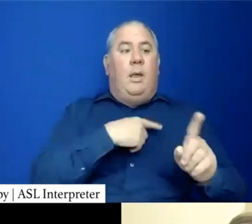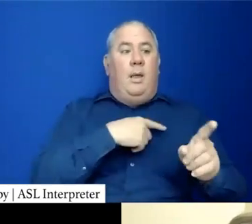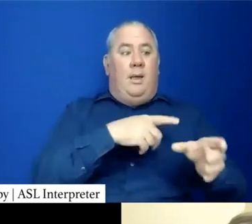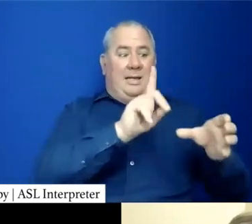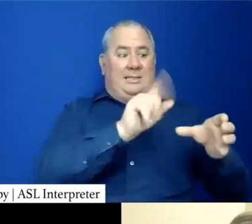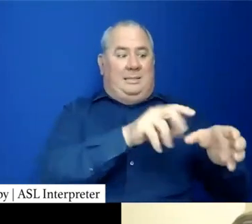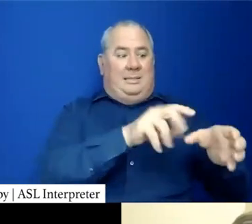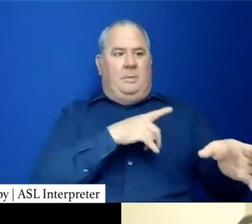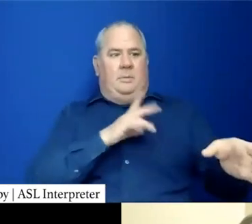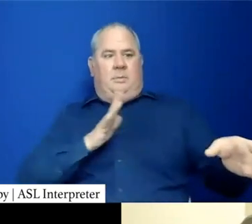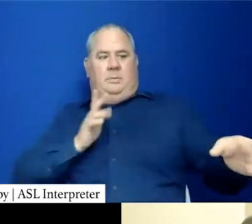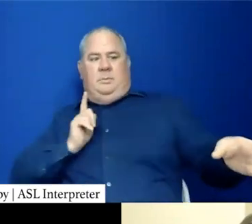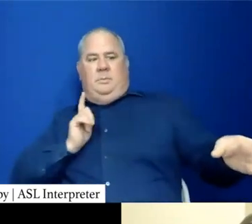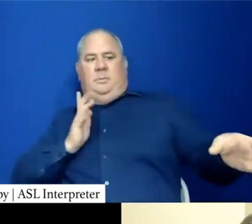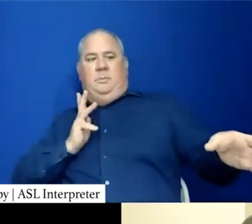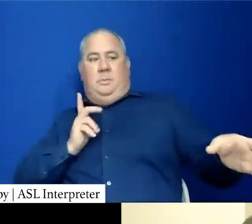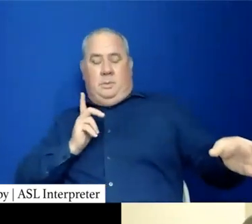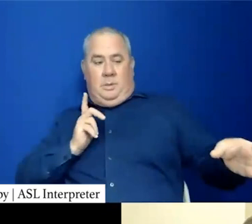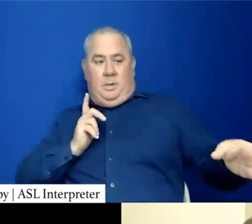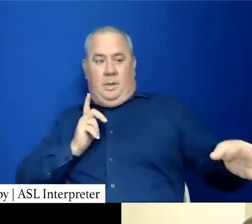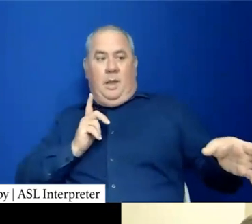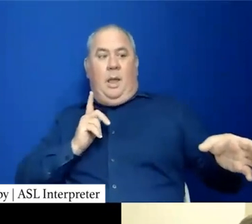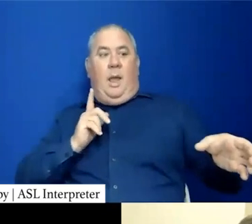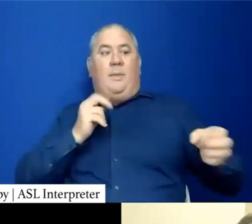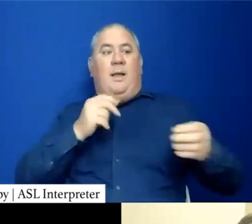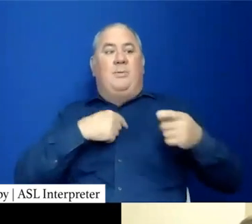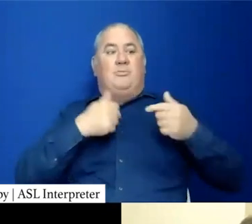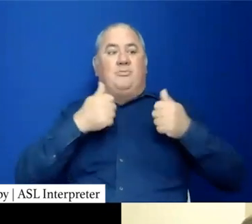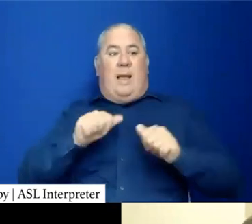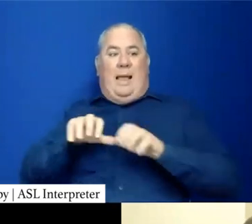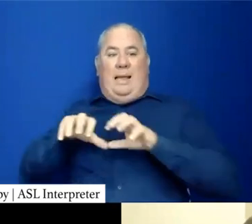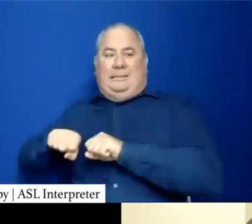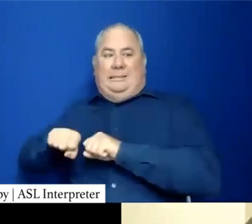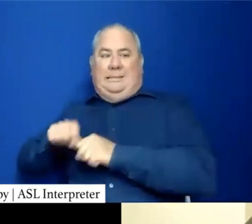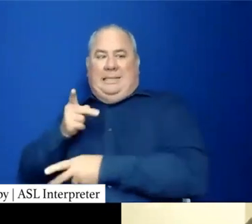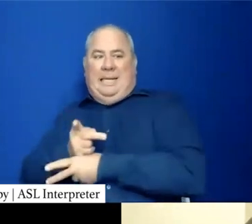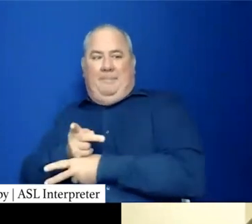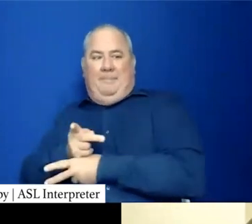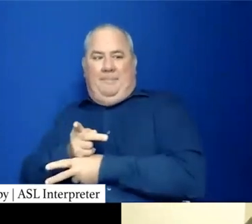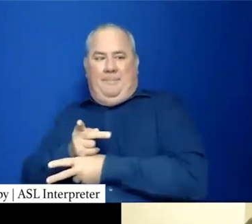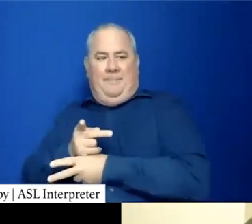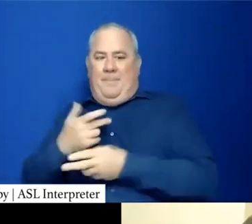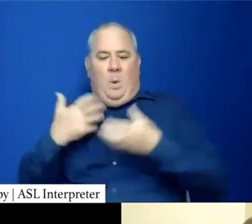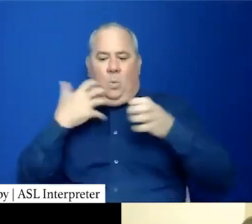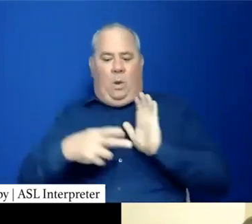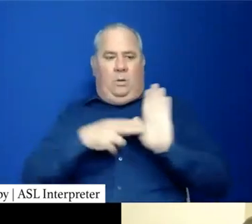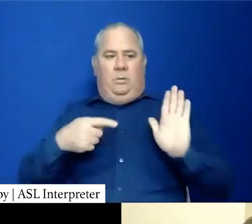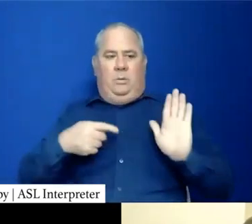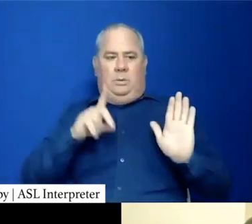and are kind of like clawing to maintain that legitimacy in the outside world that being a non-disabled person gives you,